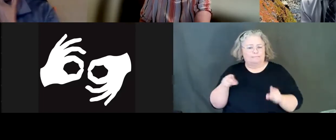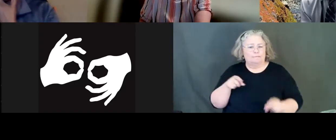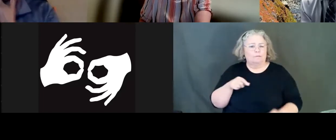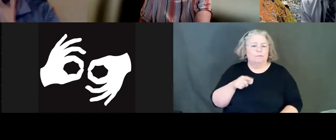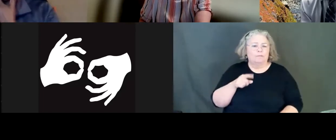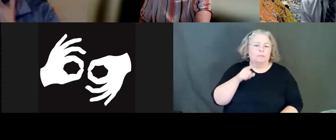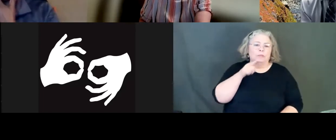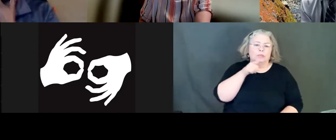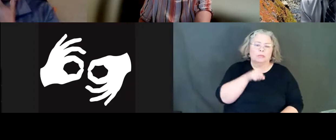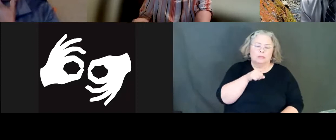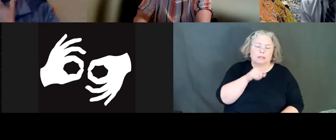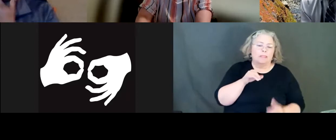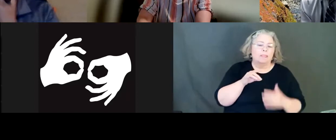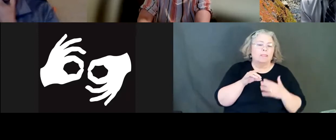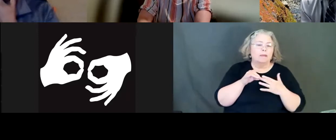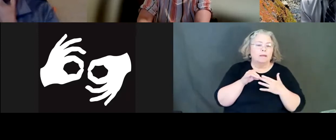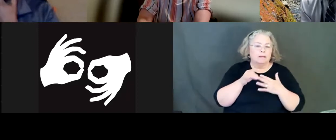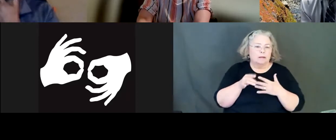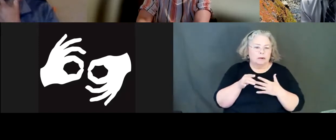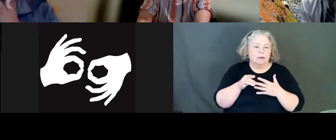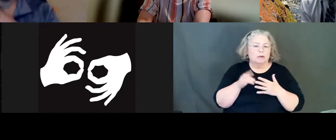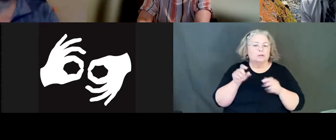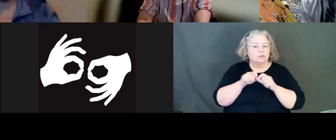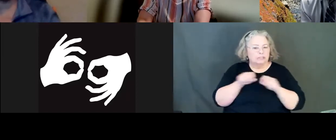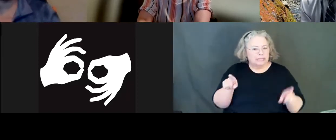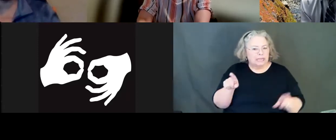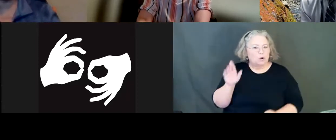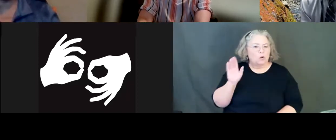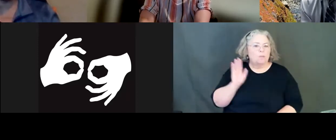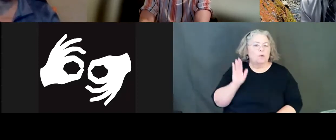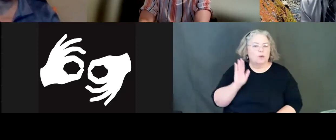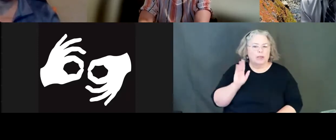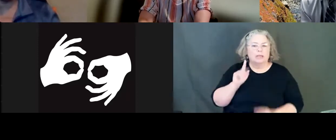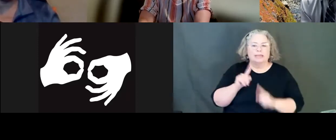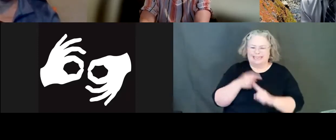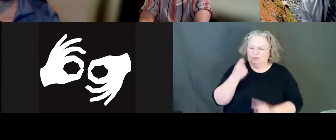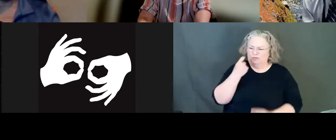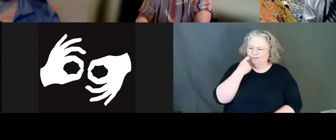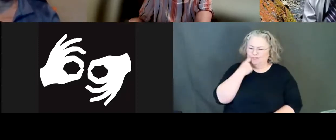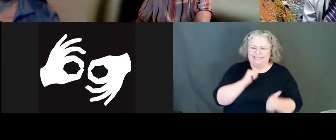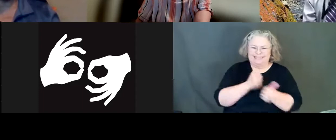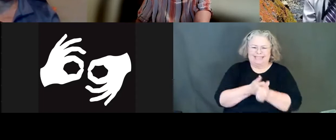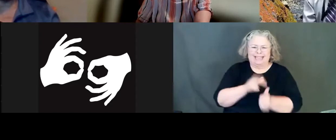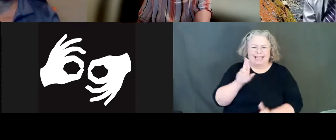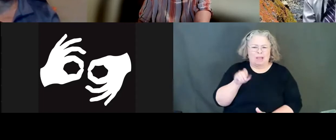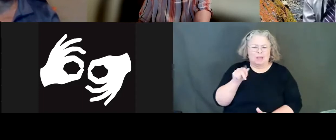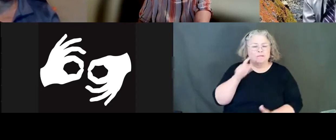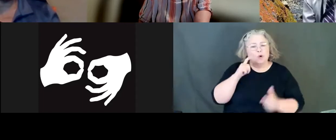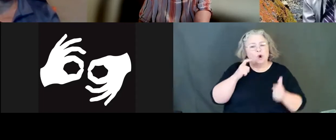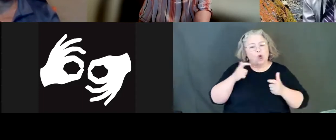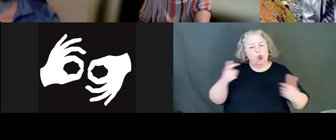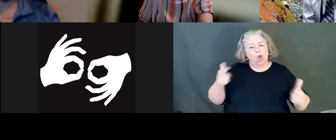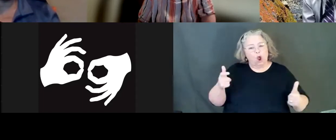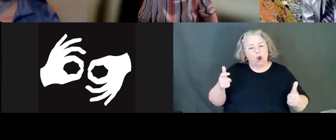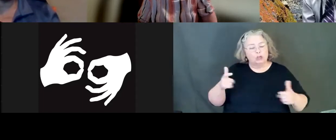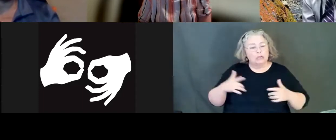Those guidance had been sent out before, and then they were updated recently. So for large events,